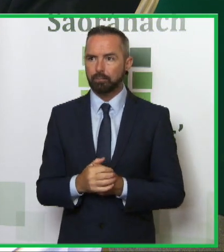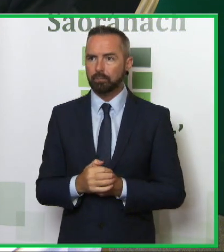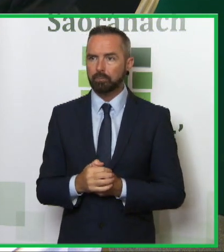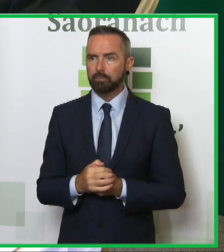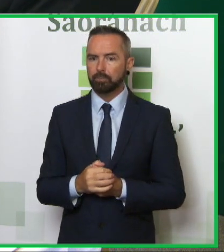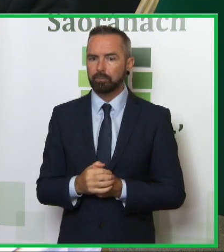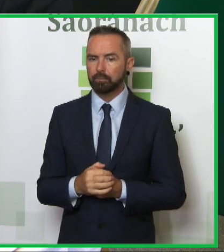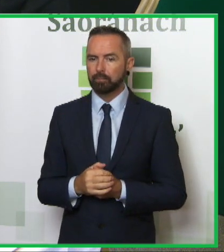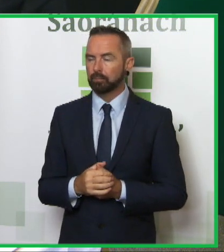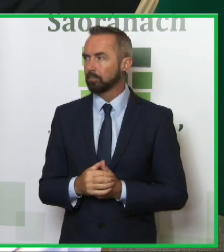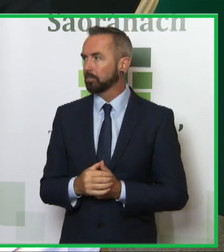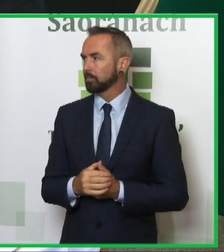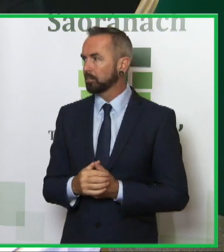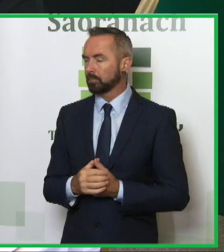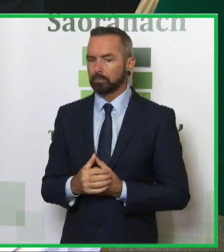Any more?